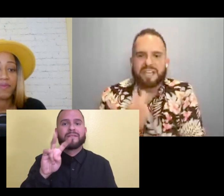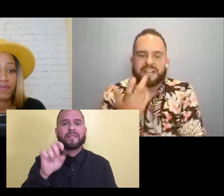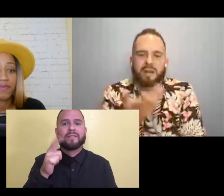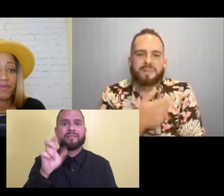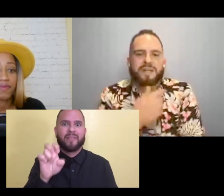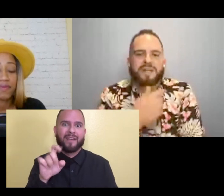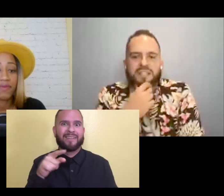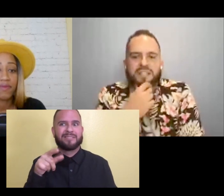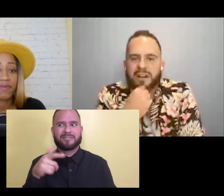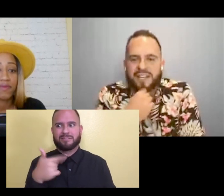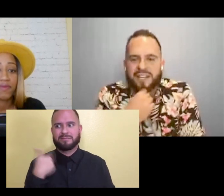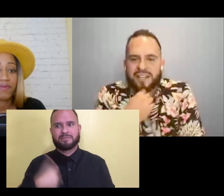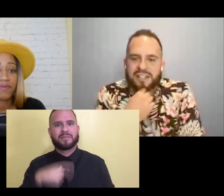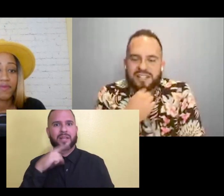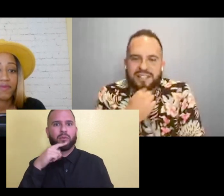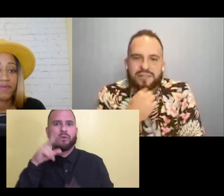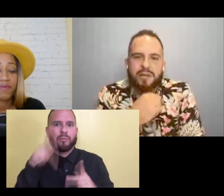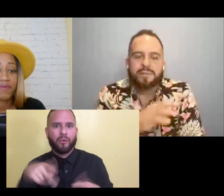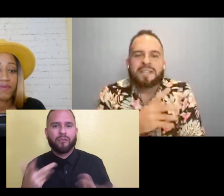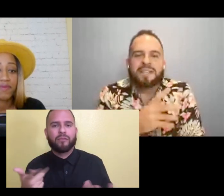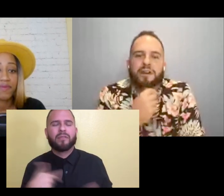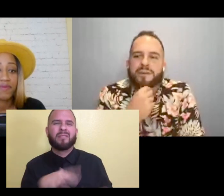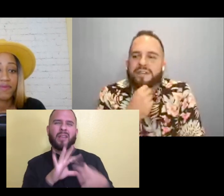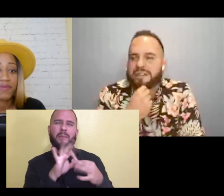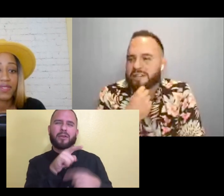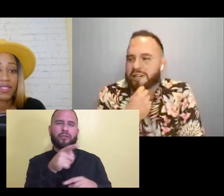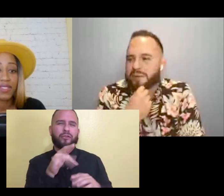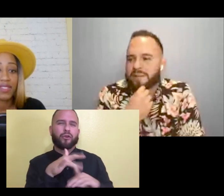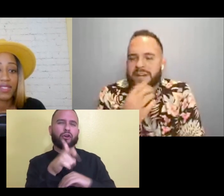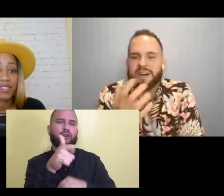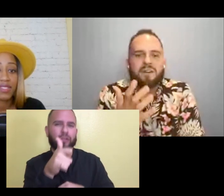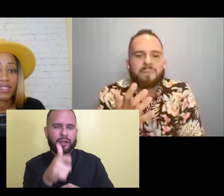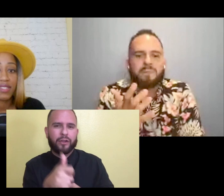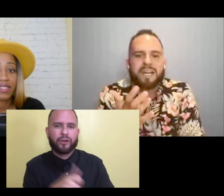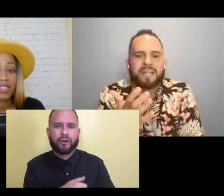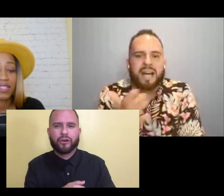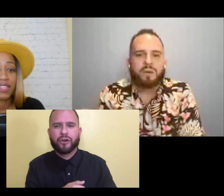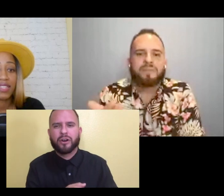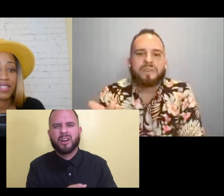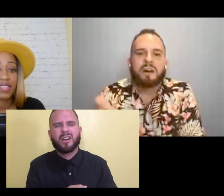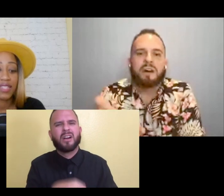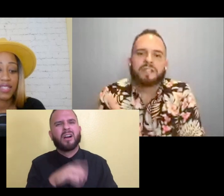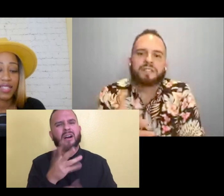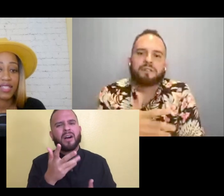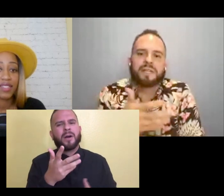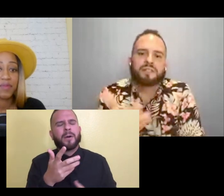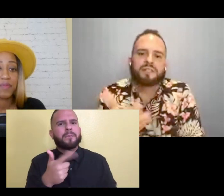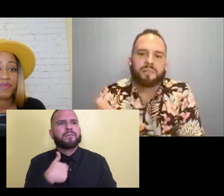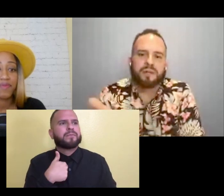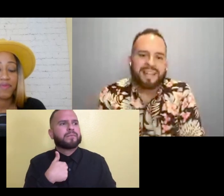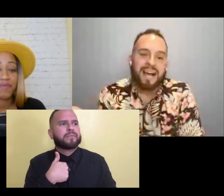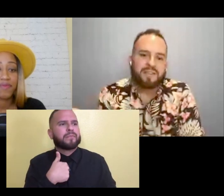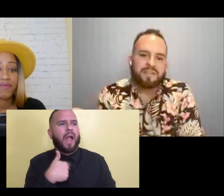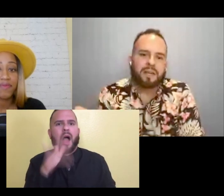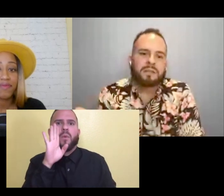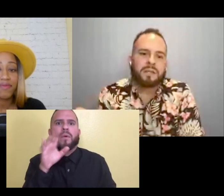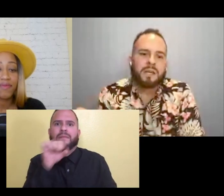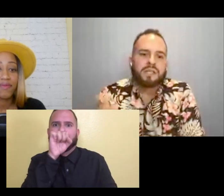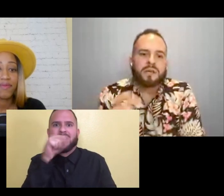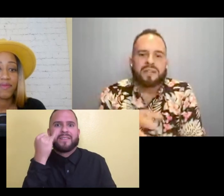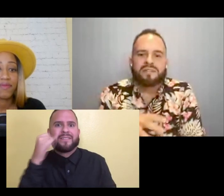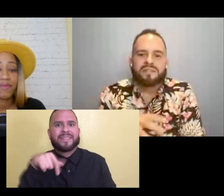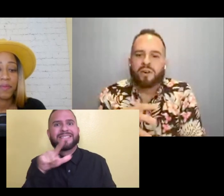So again, I was mentioning to you earlier, the VIPs caught a bit of it. But I'm like, oh man, like I would have loved for this to have been interpreted